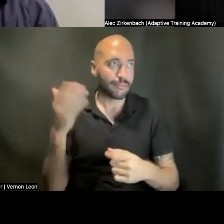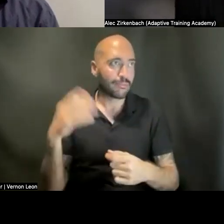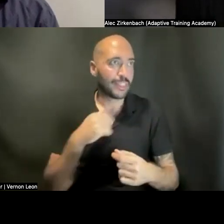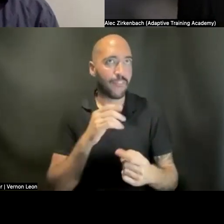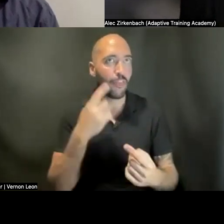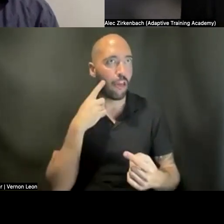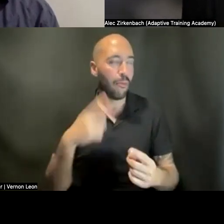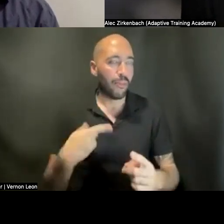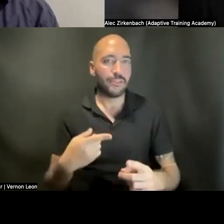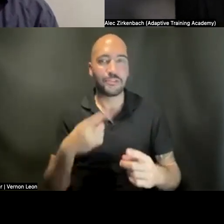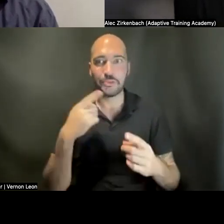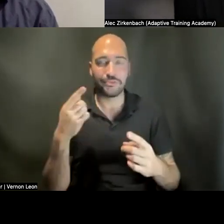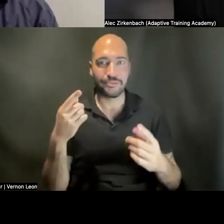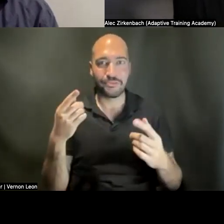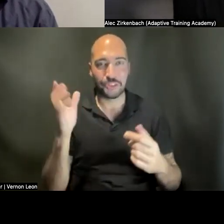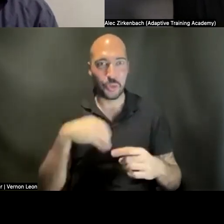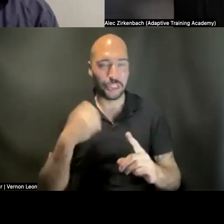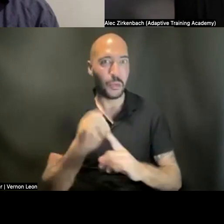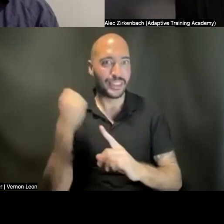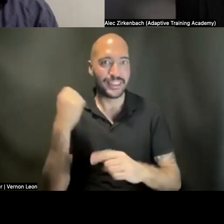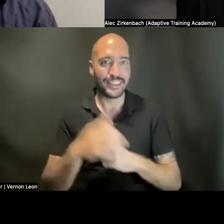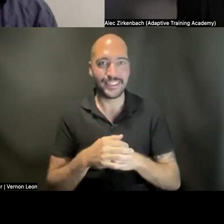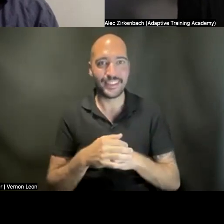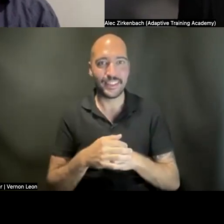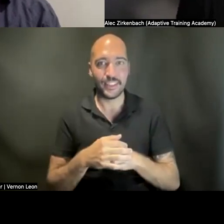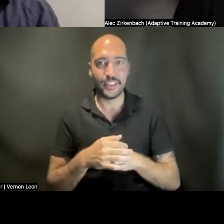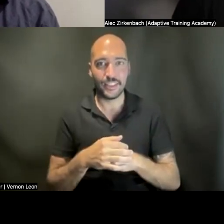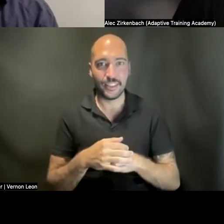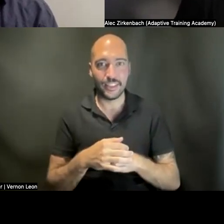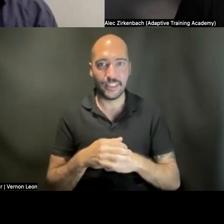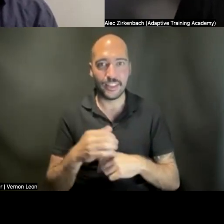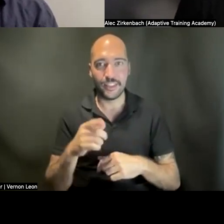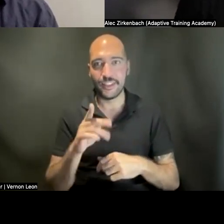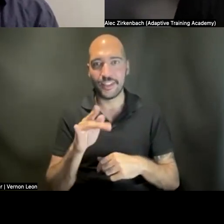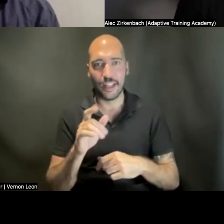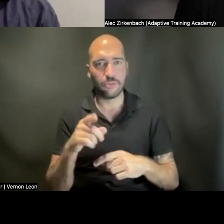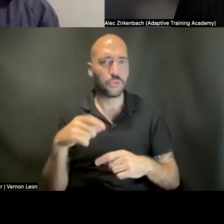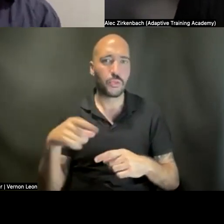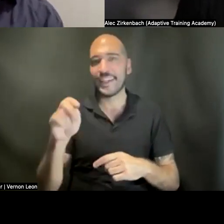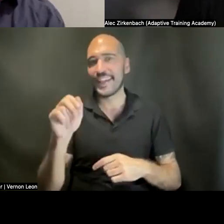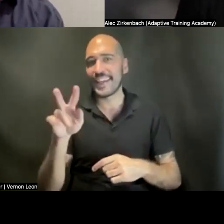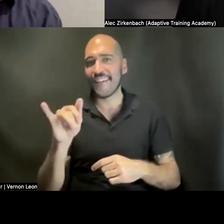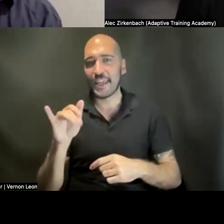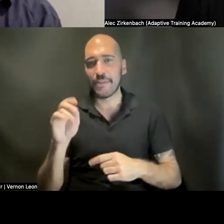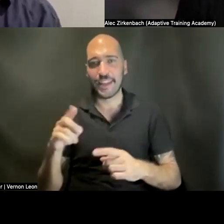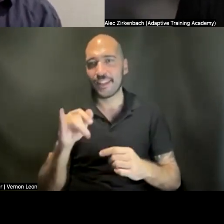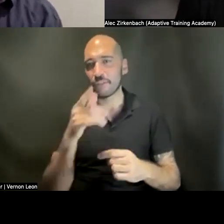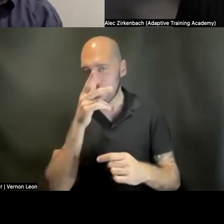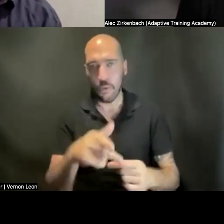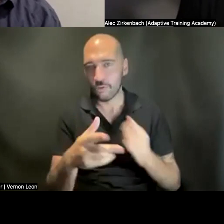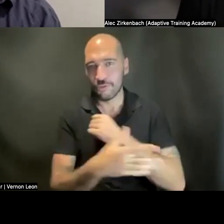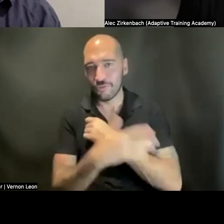of a weird coincidence. This is And Katie. Kyle, you should have went Navy band. Sorry, man. That was a poor choice,